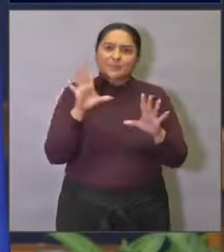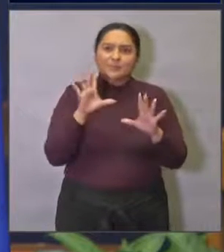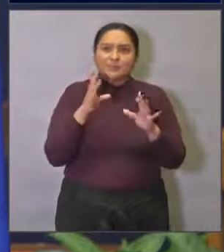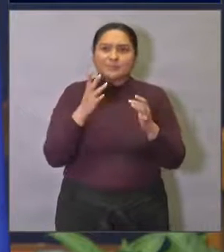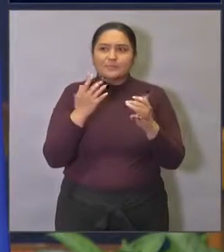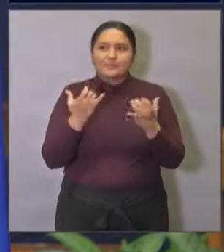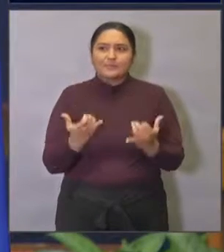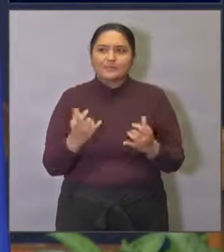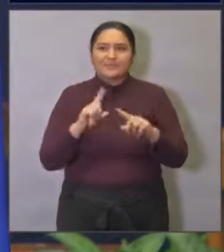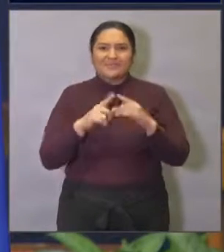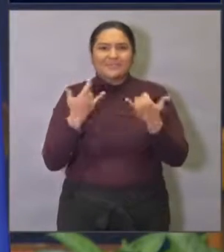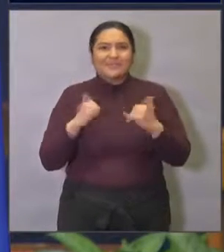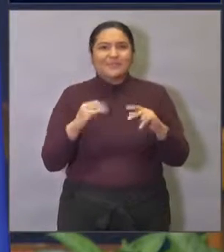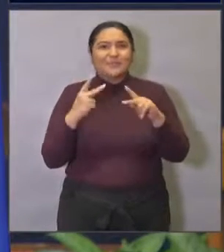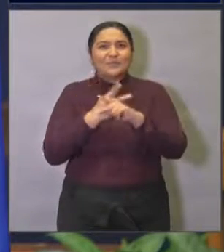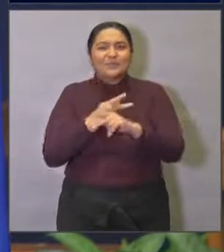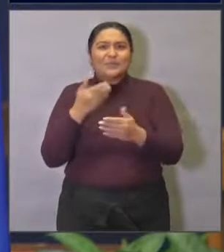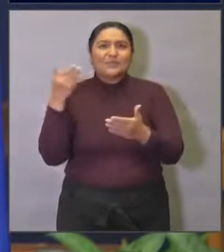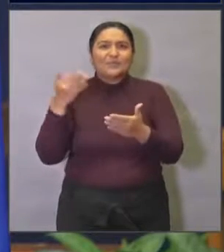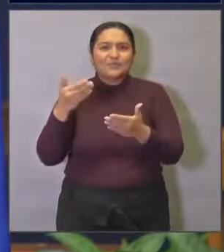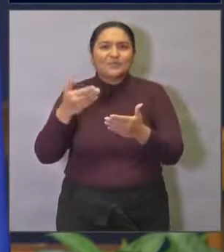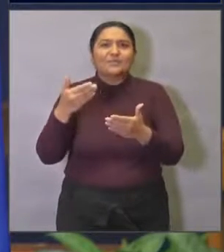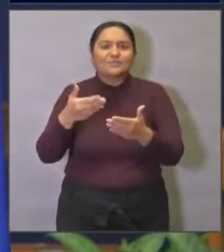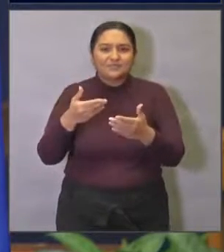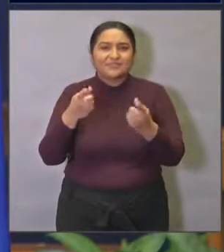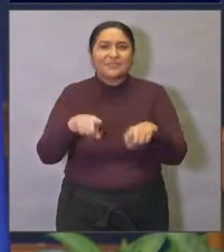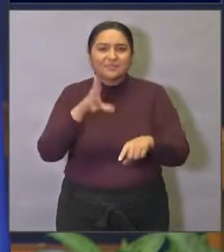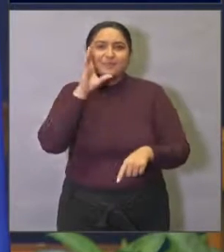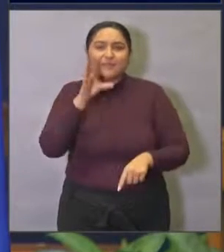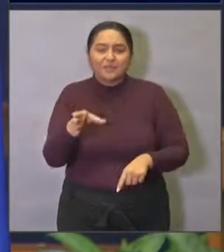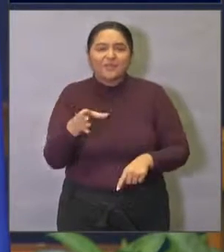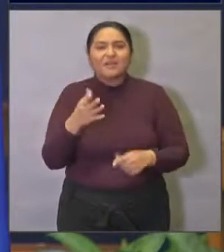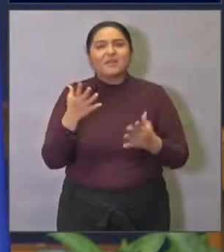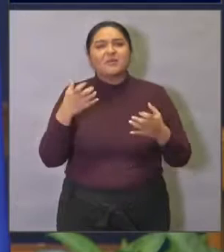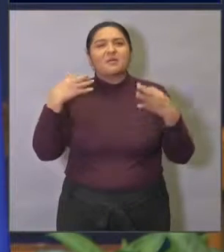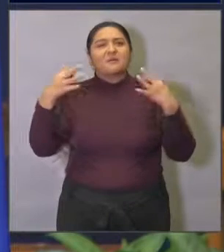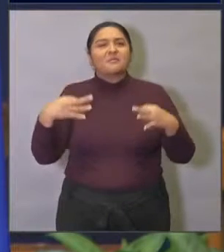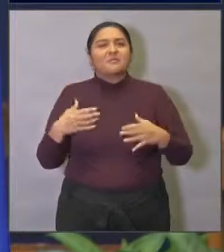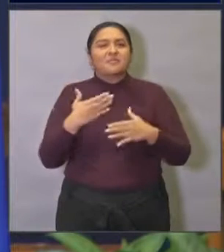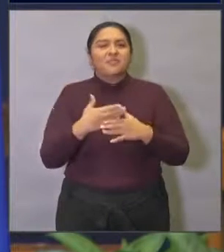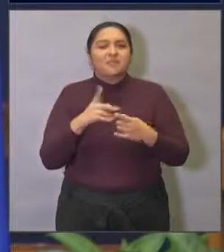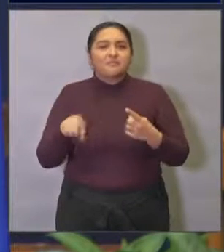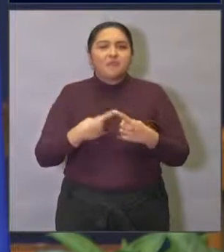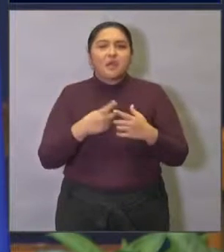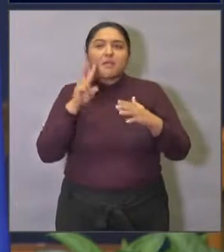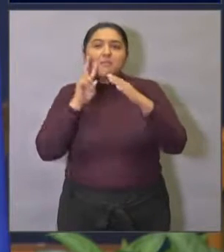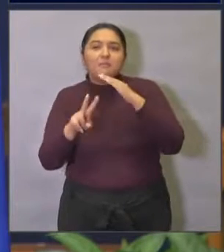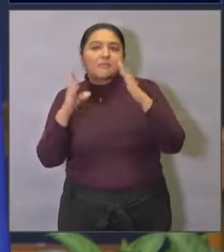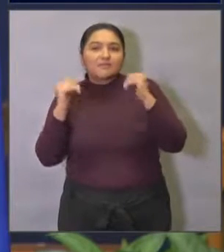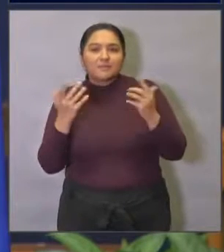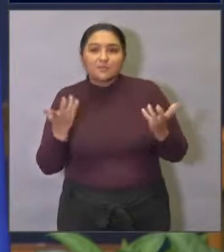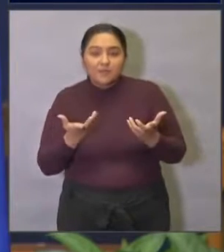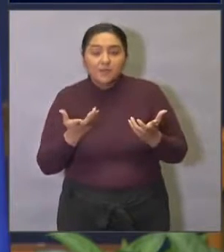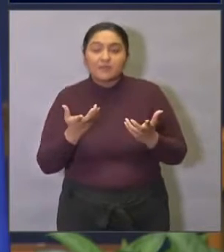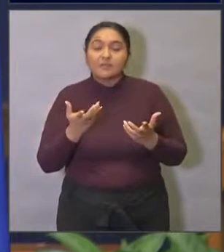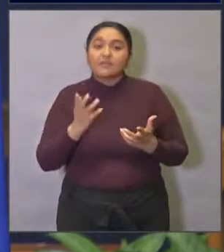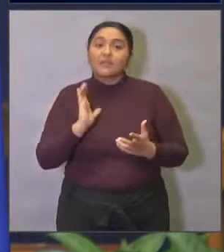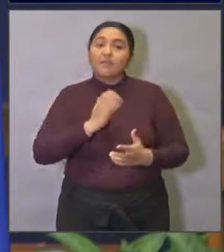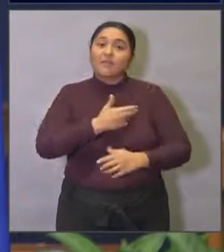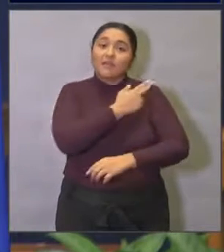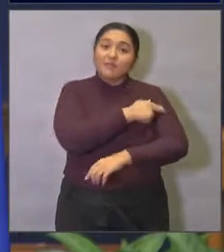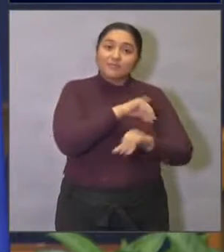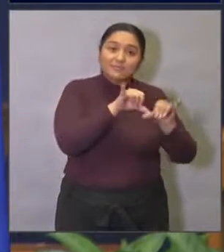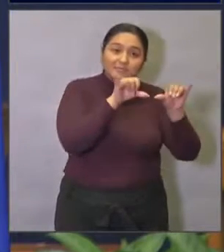But the worst is still before us, and I want to share a little bit about what we can expect. A hospital system and an emergency